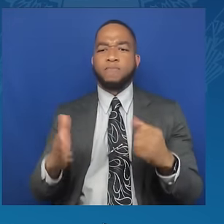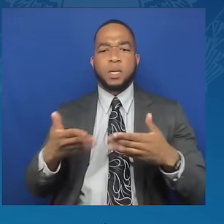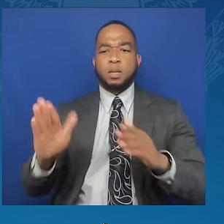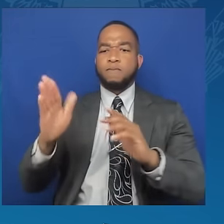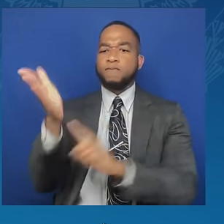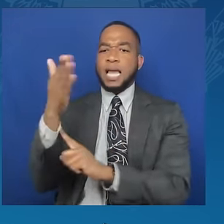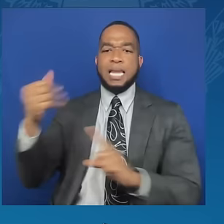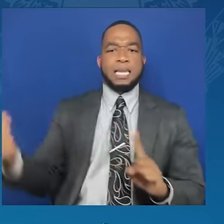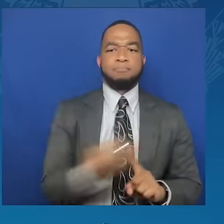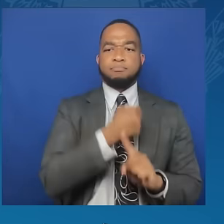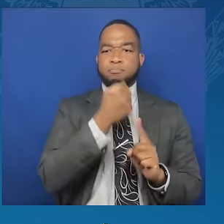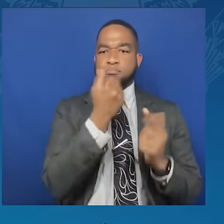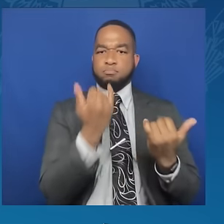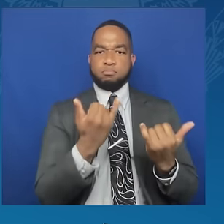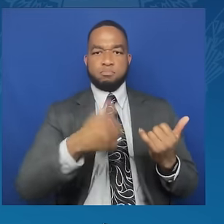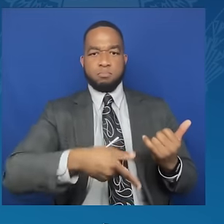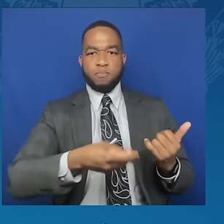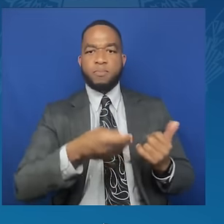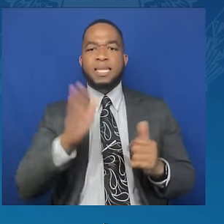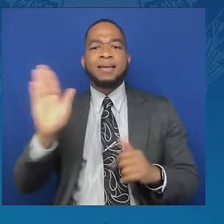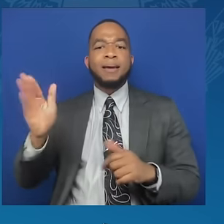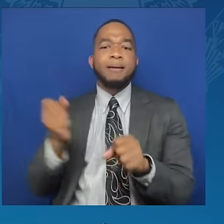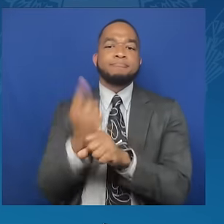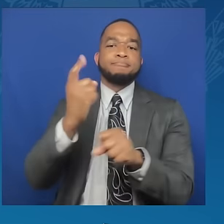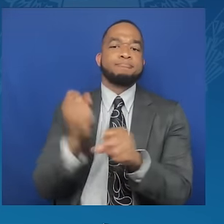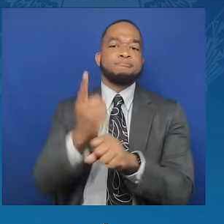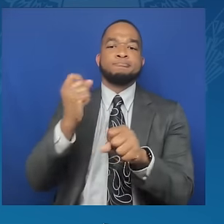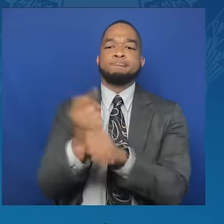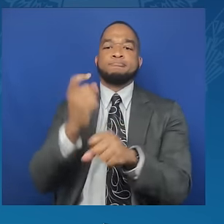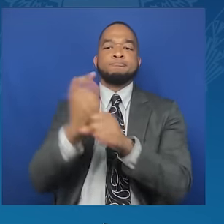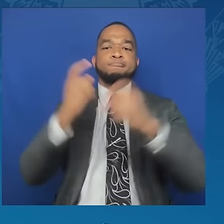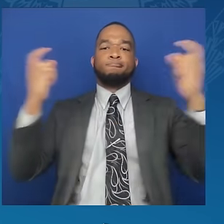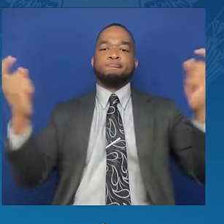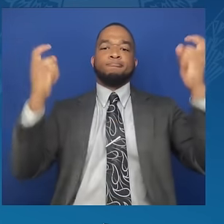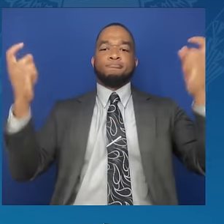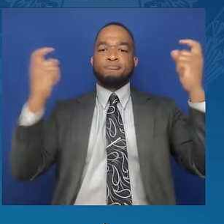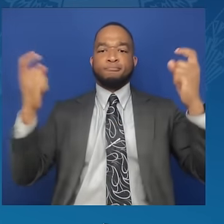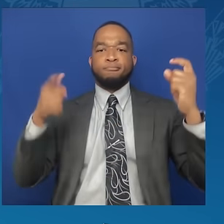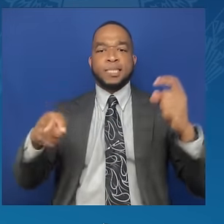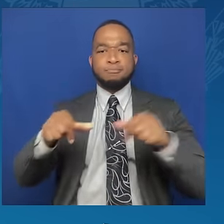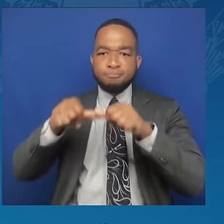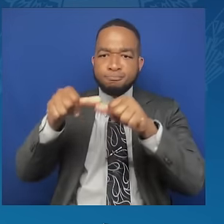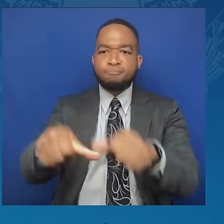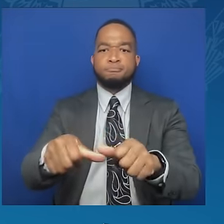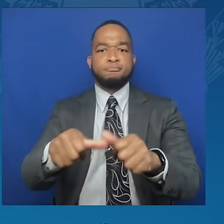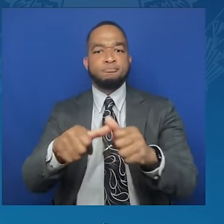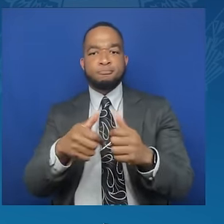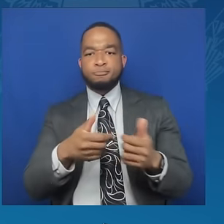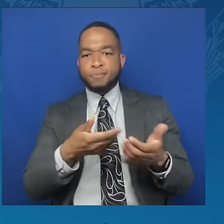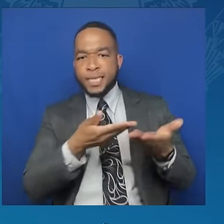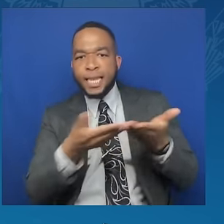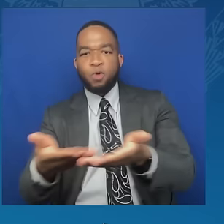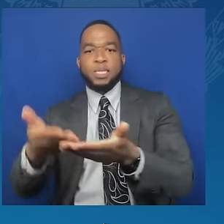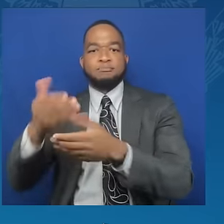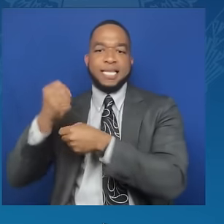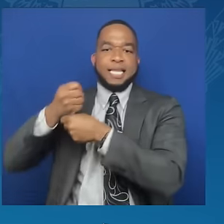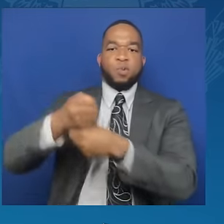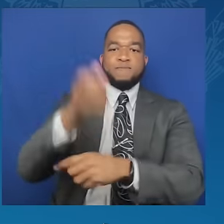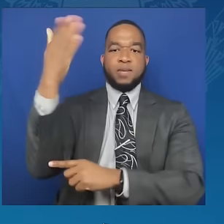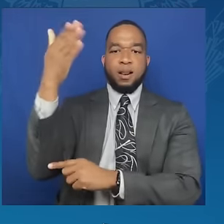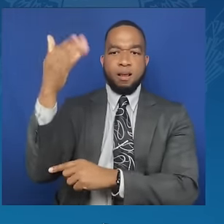feel his spirit with us today, still carrying that flag alongside all of us, never letting it